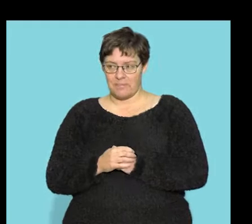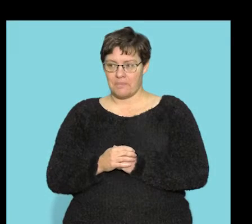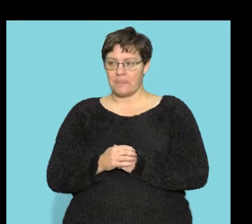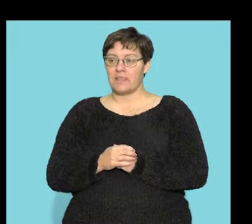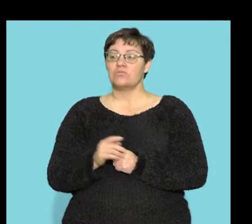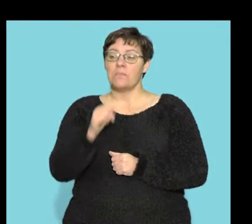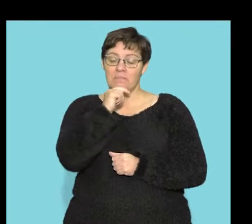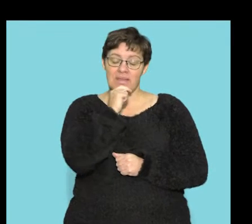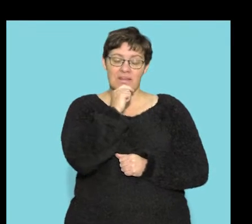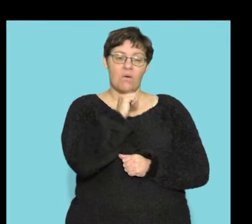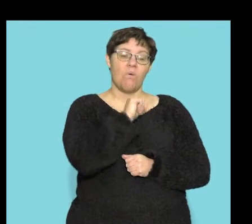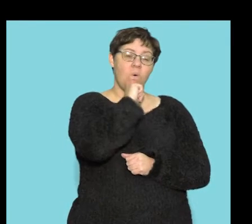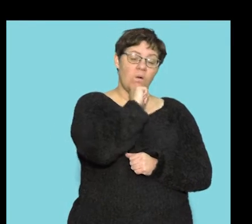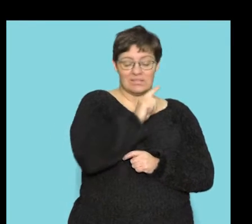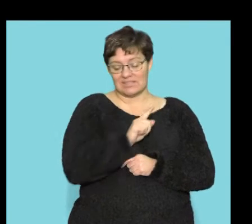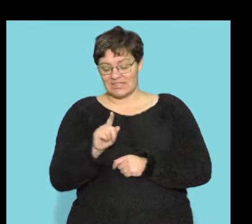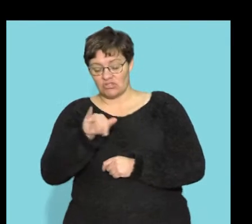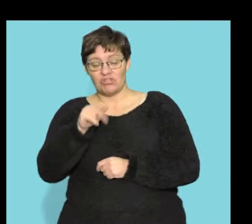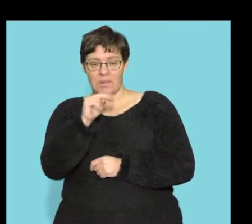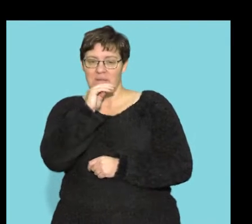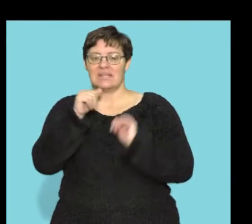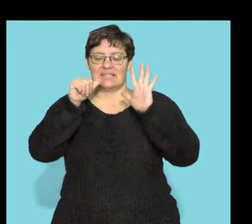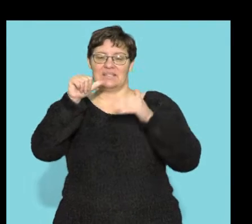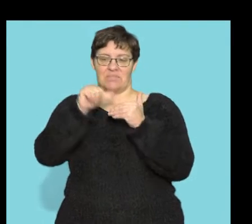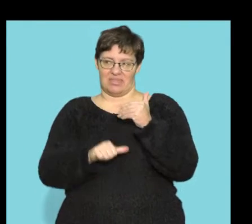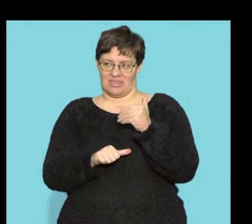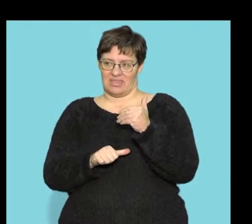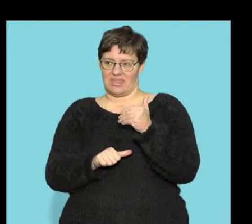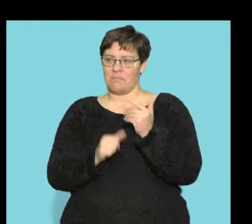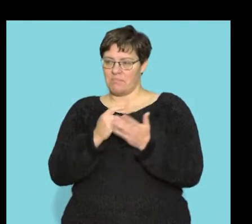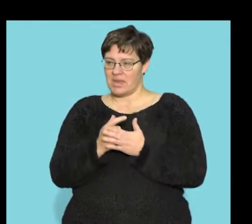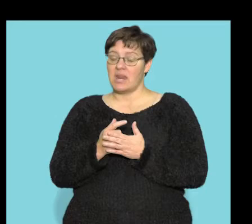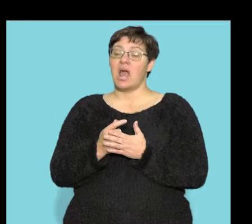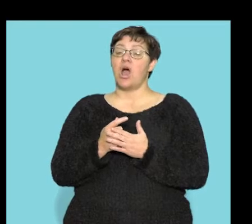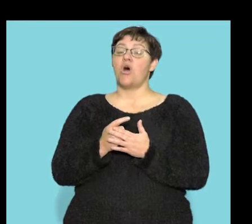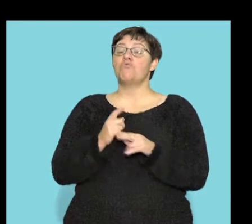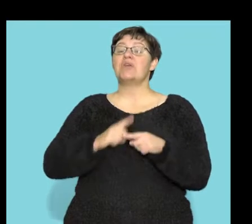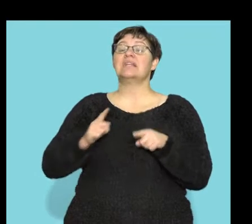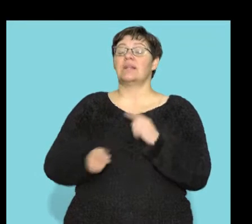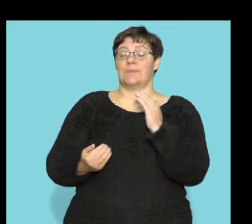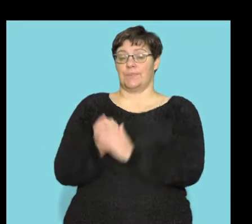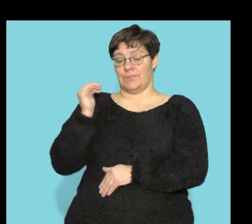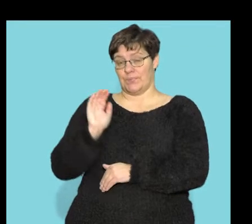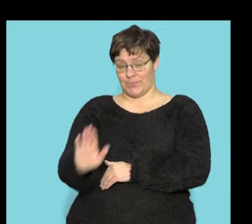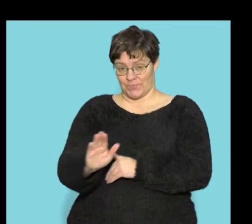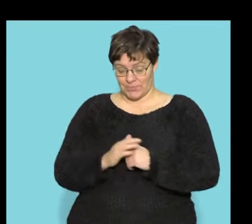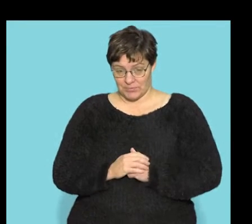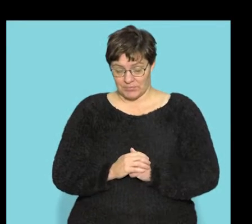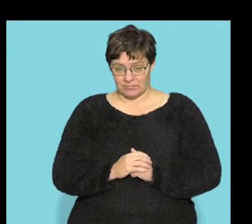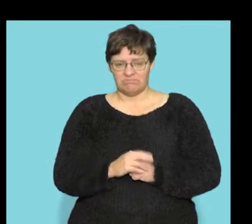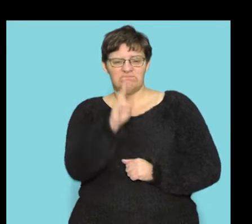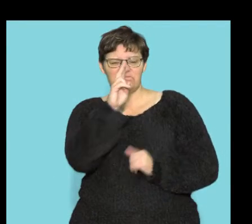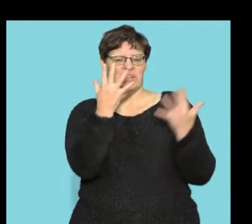the new rental would be from August to January, which would be 6 months, which will be your new rental. Okay, now watch